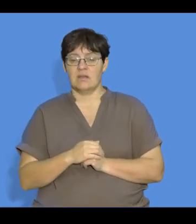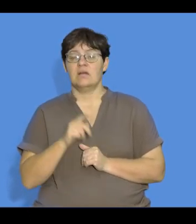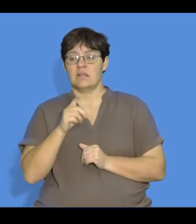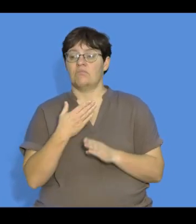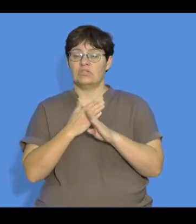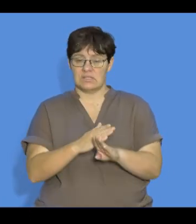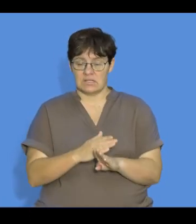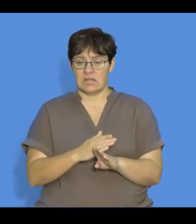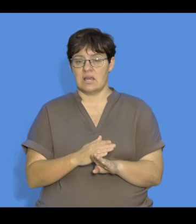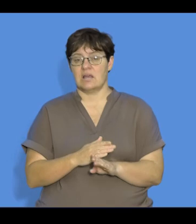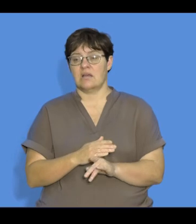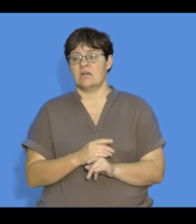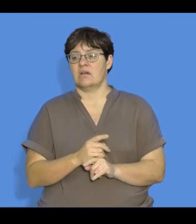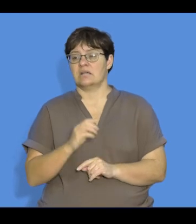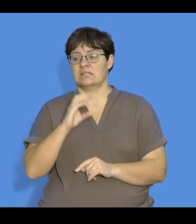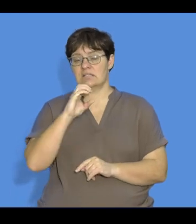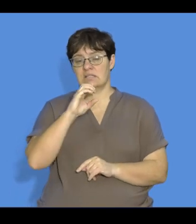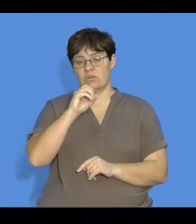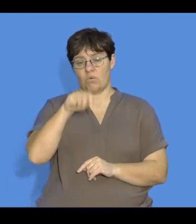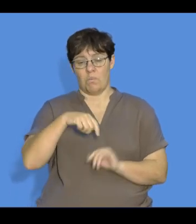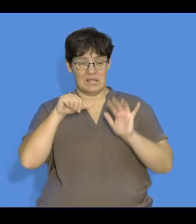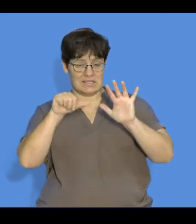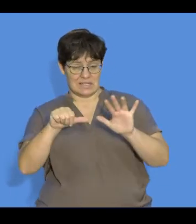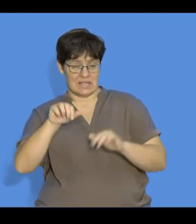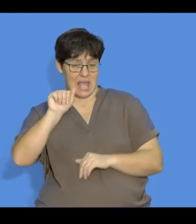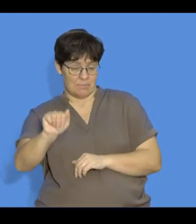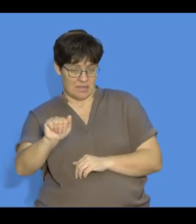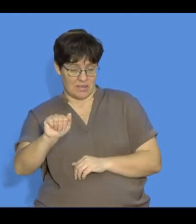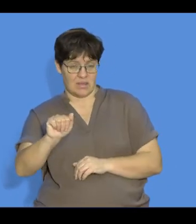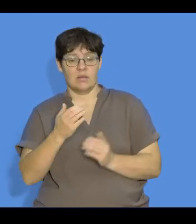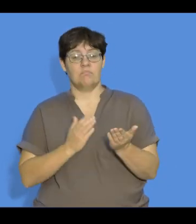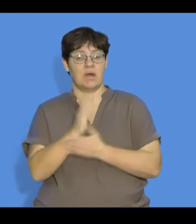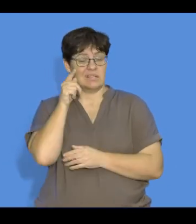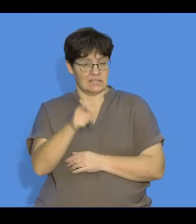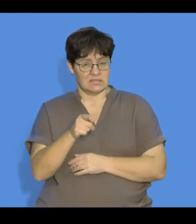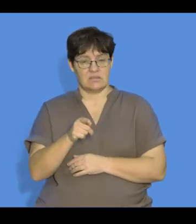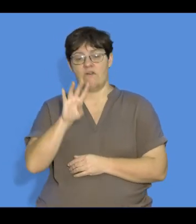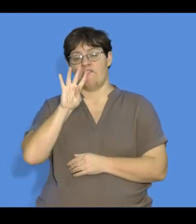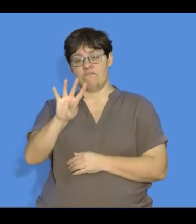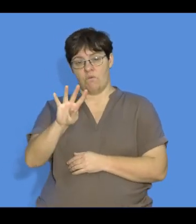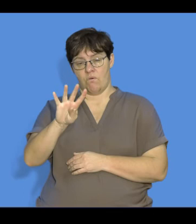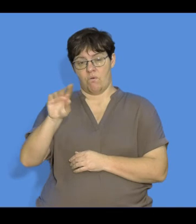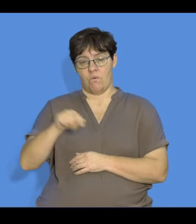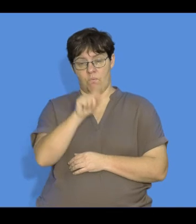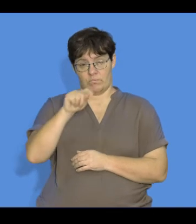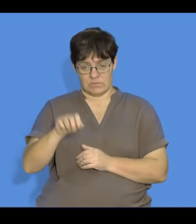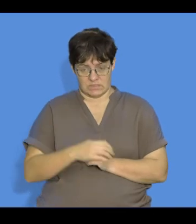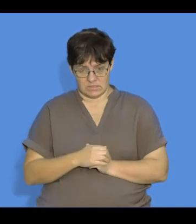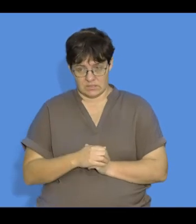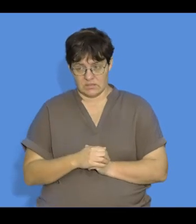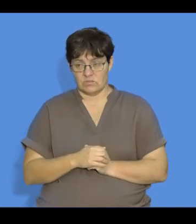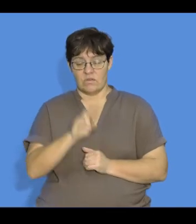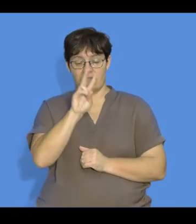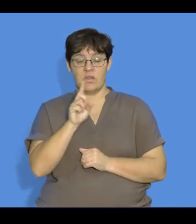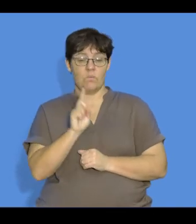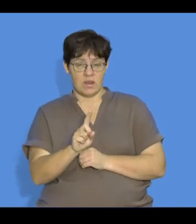resistor through which the 0.6 amperes passes is 4 ohms, right? So then our